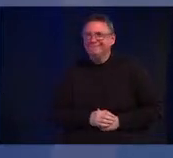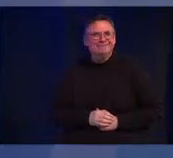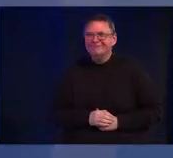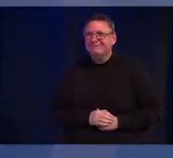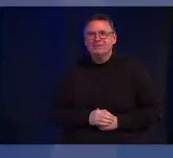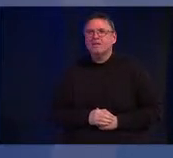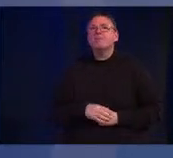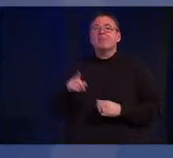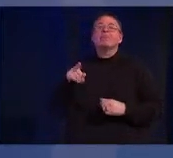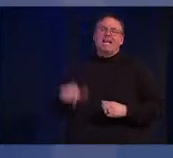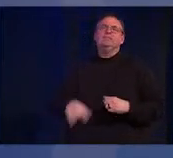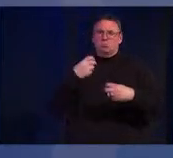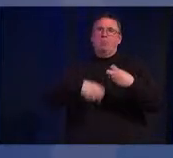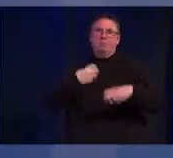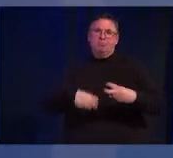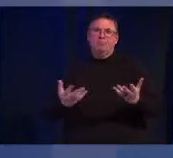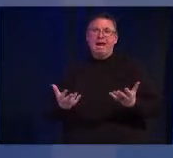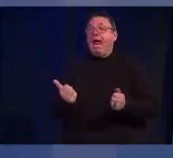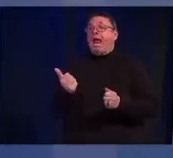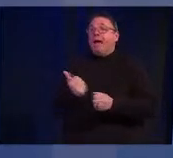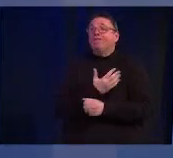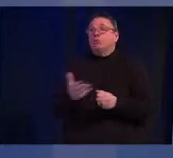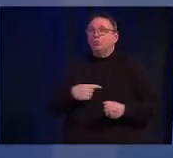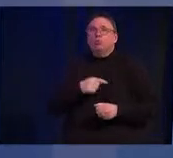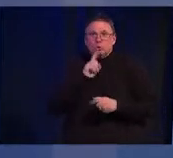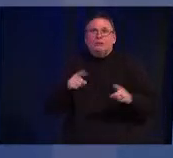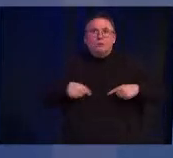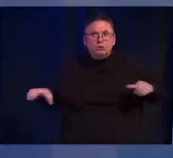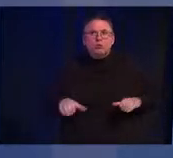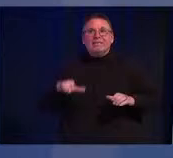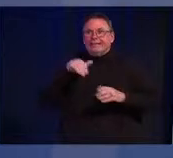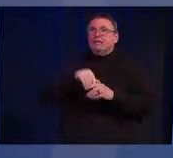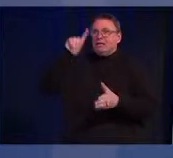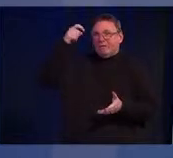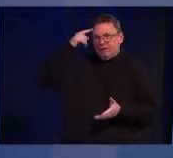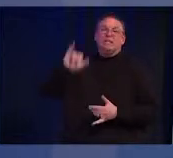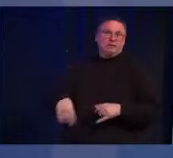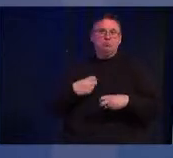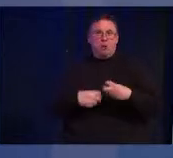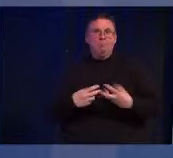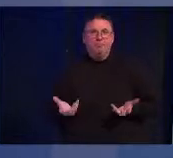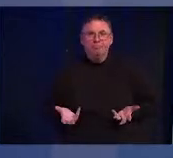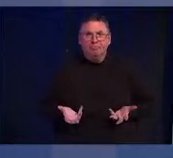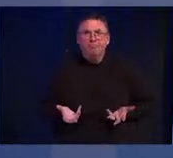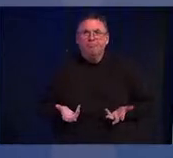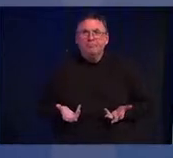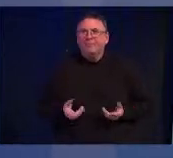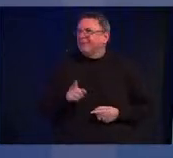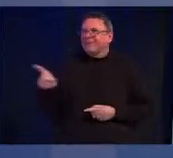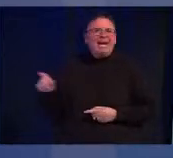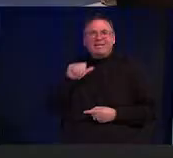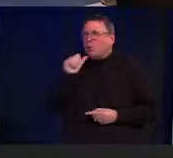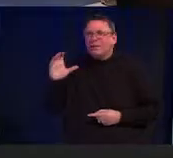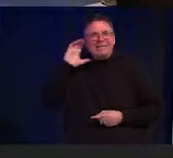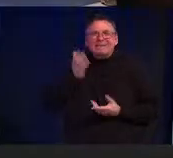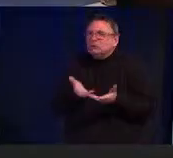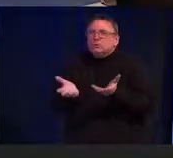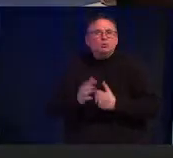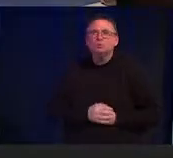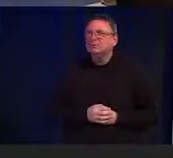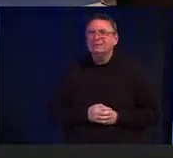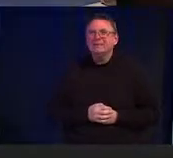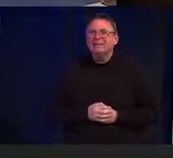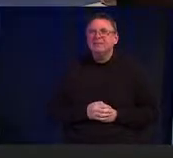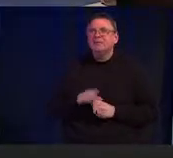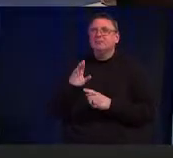just about everything we have going on in government today in the state of Indiana. They're not listening to you. Ms. McCormick, you'd like 30 seconds for